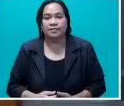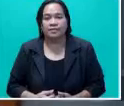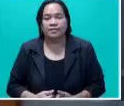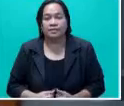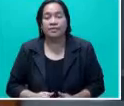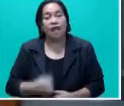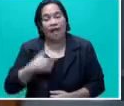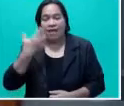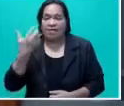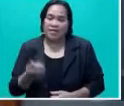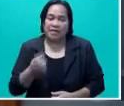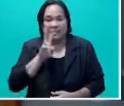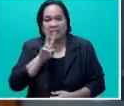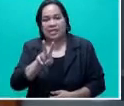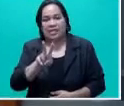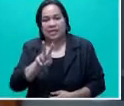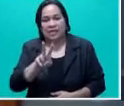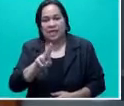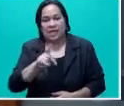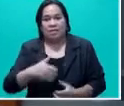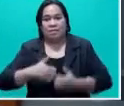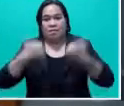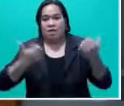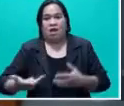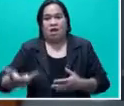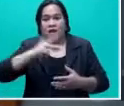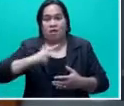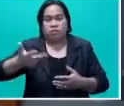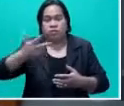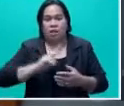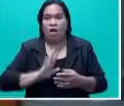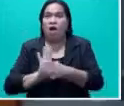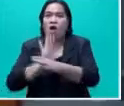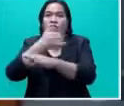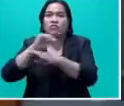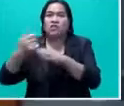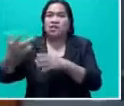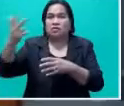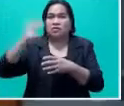we have also seen the massive recruitment of CEOs, expatriate CEOs,